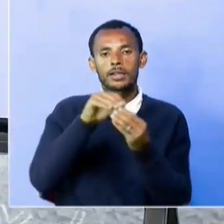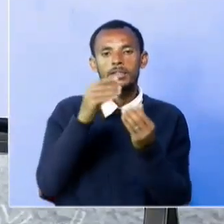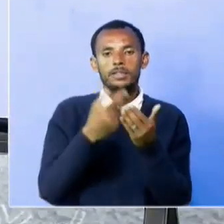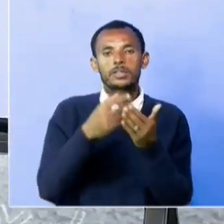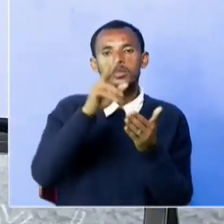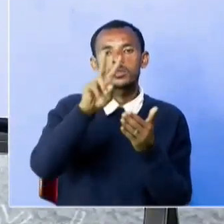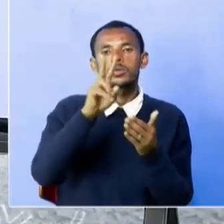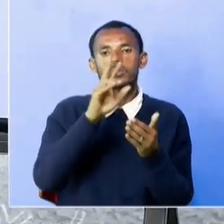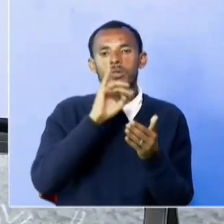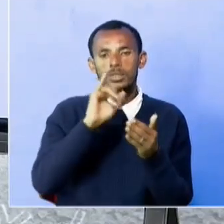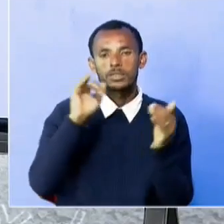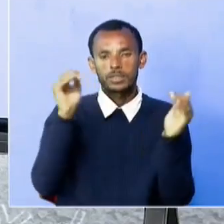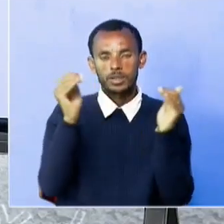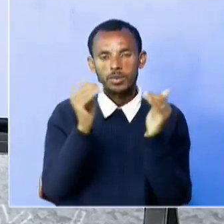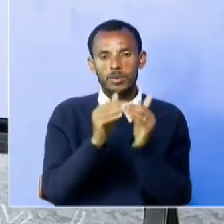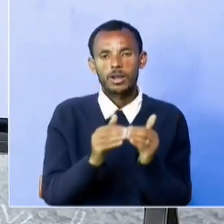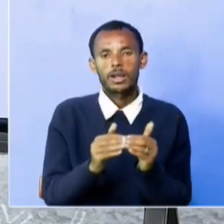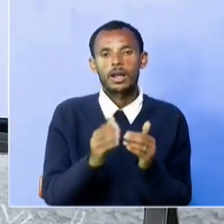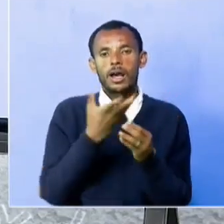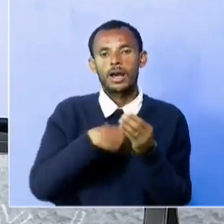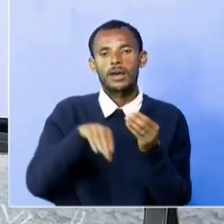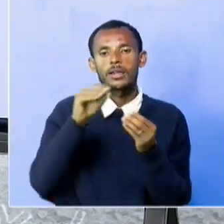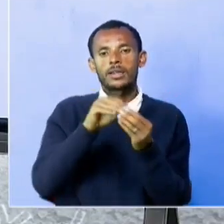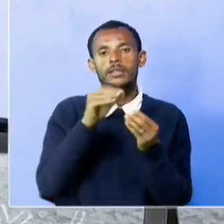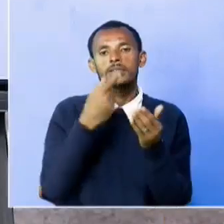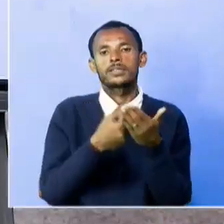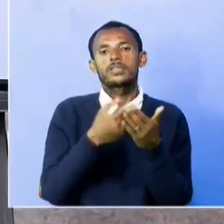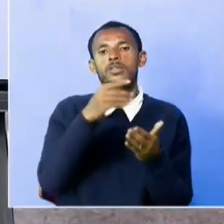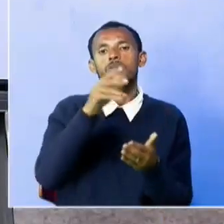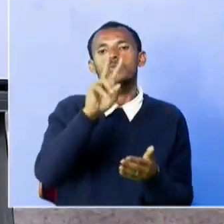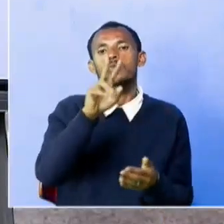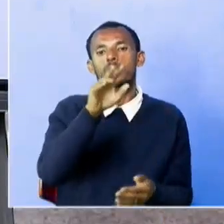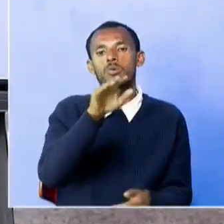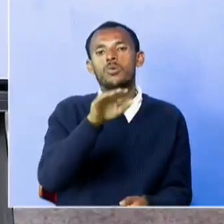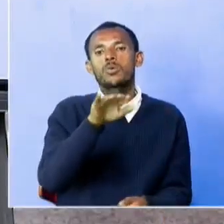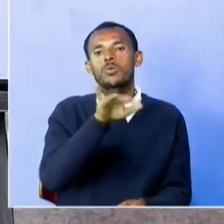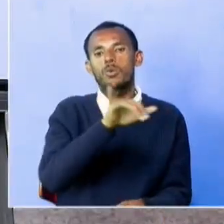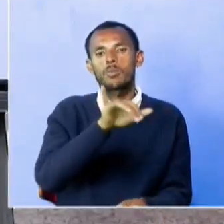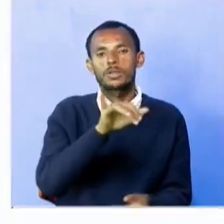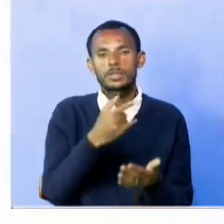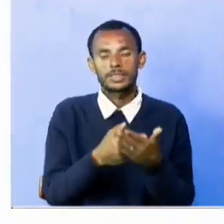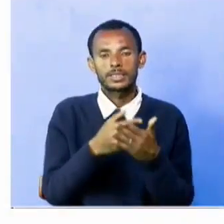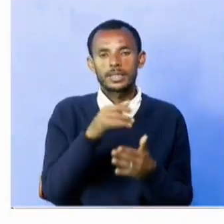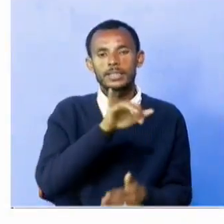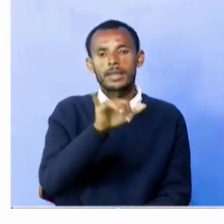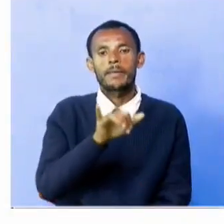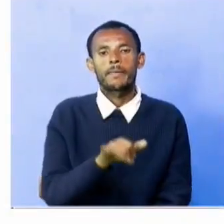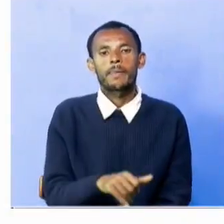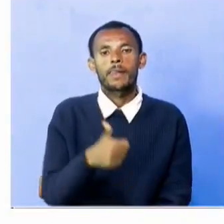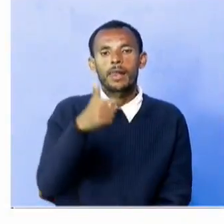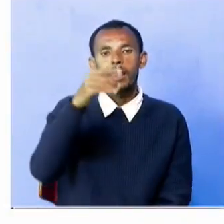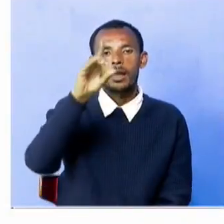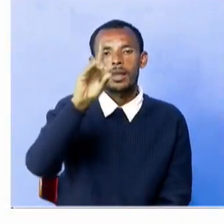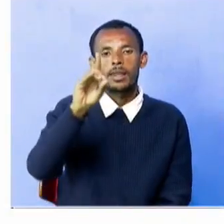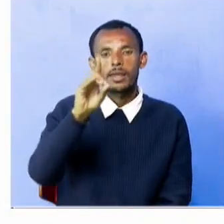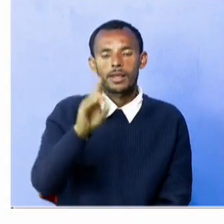is the same as adding these two components, right? So this is the same as